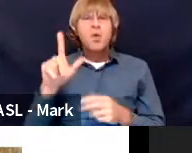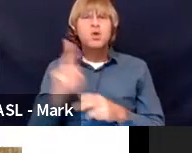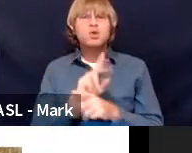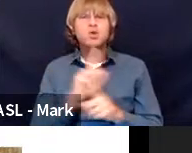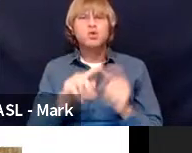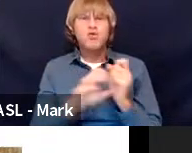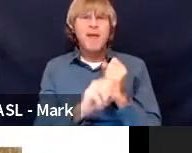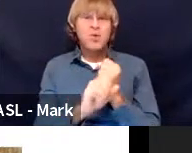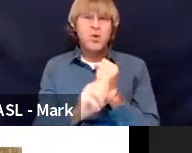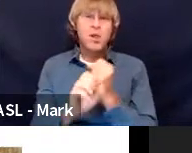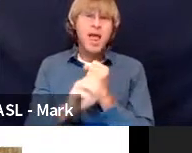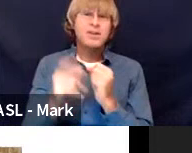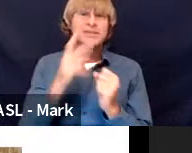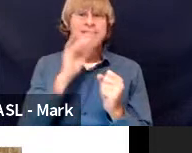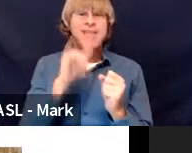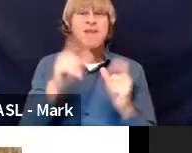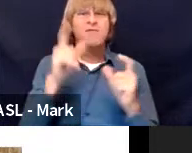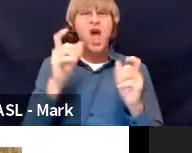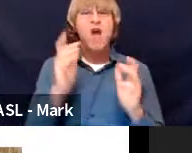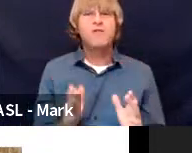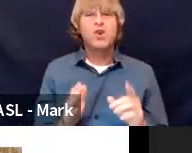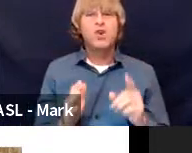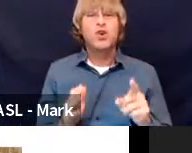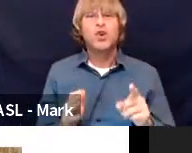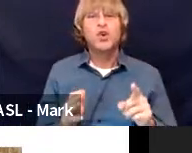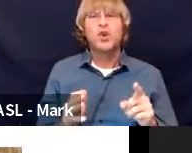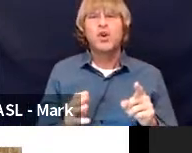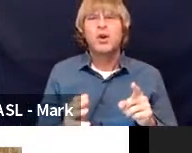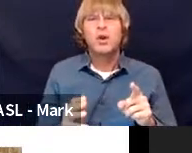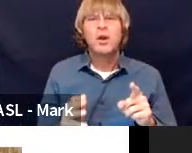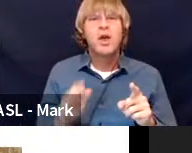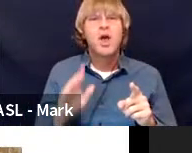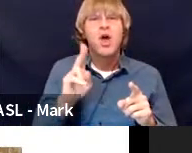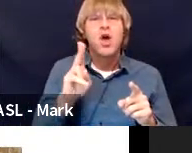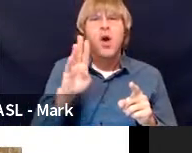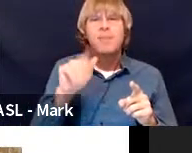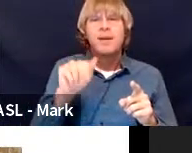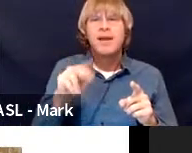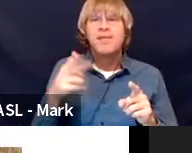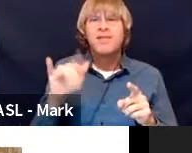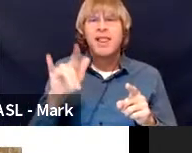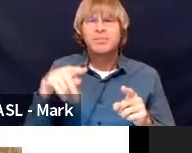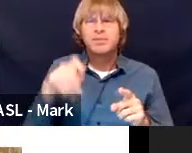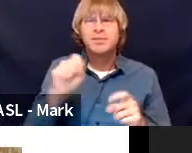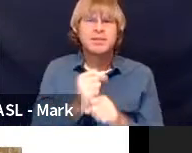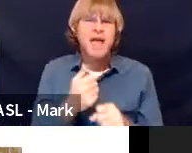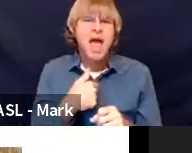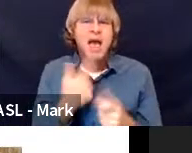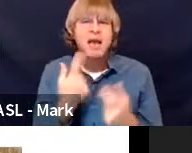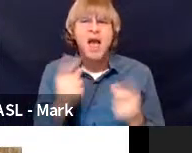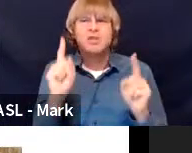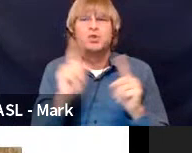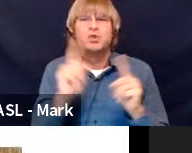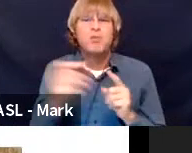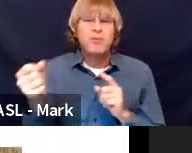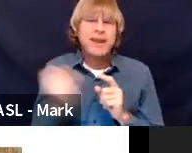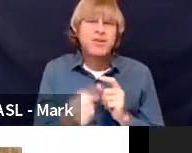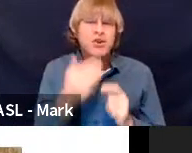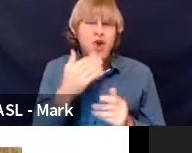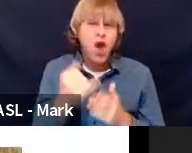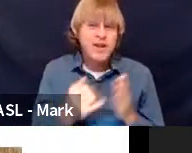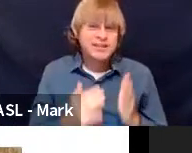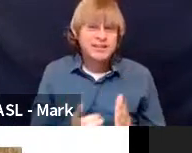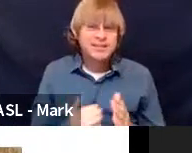promote that. And you can see the photographer, Irvin Phillips, because I also got to bring in some great